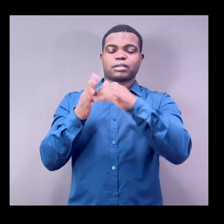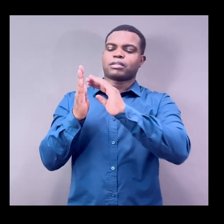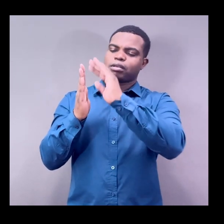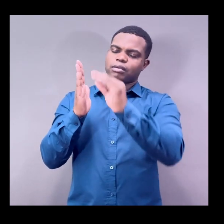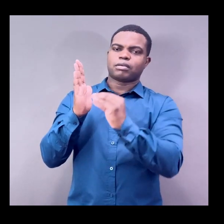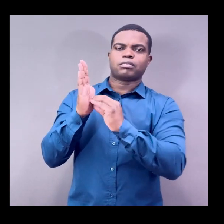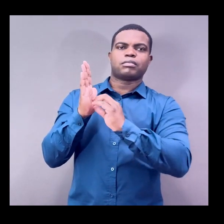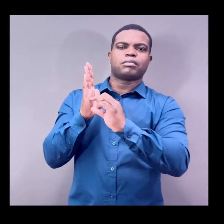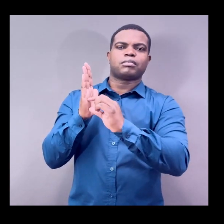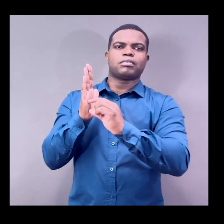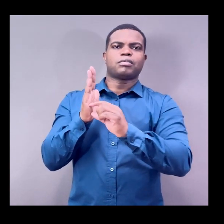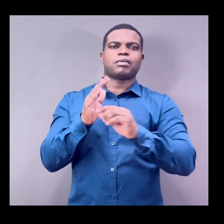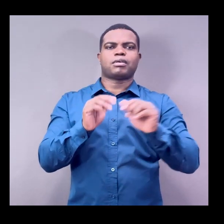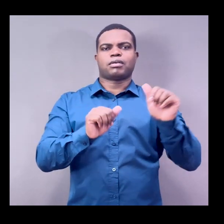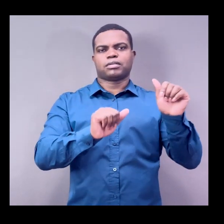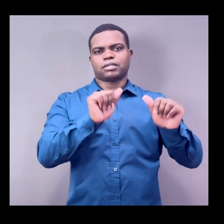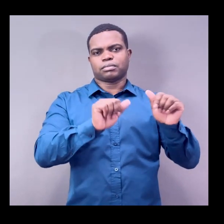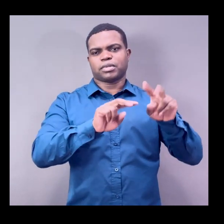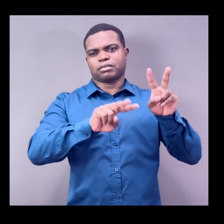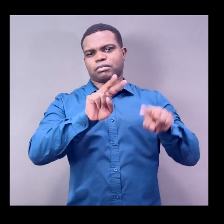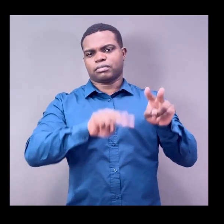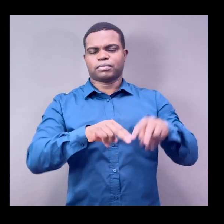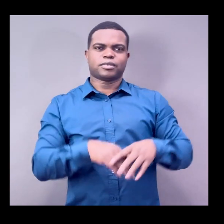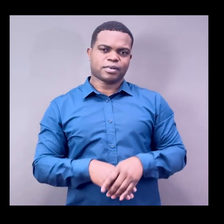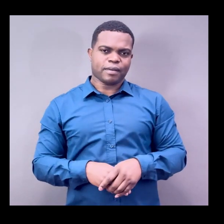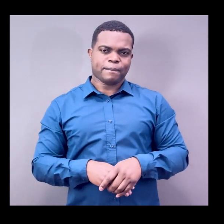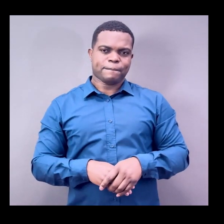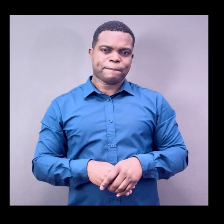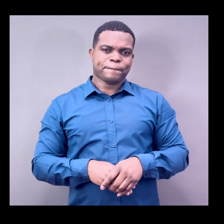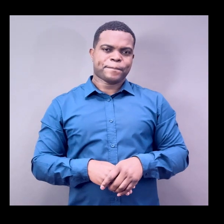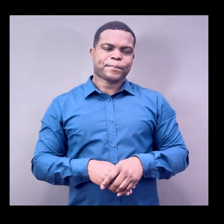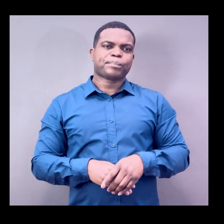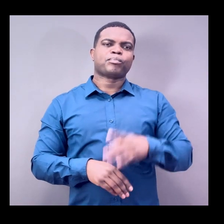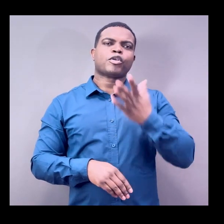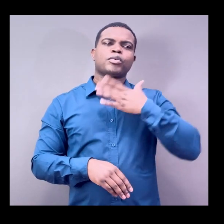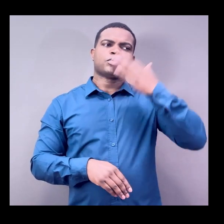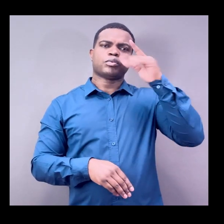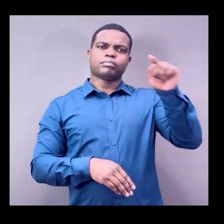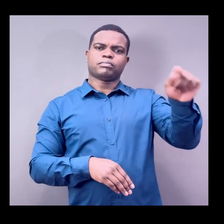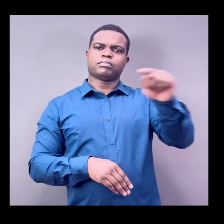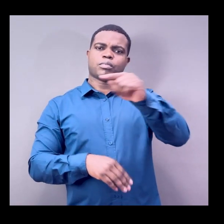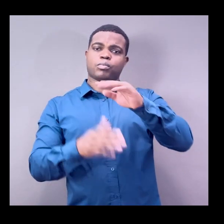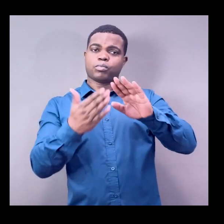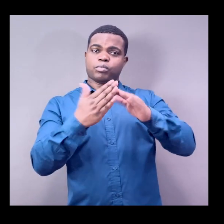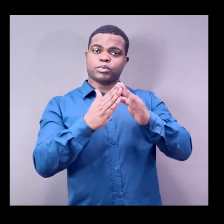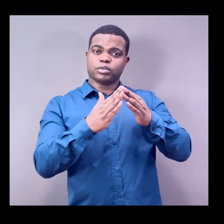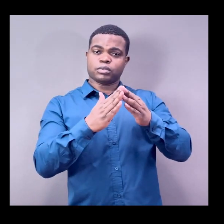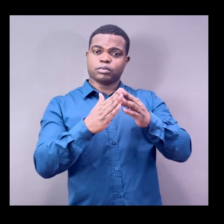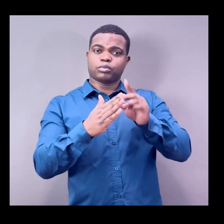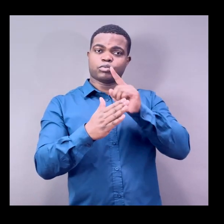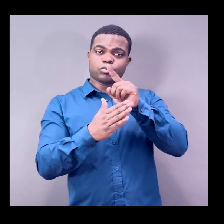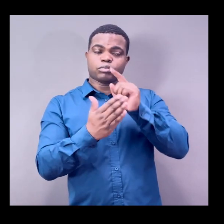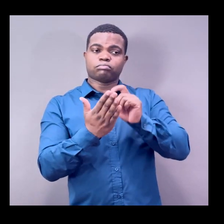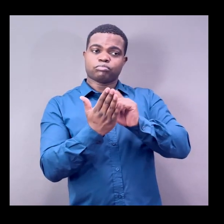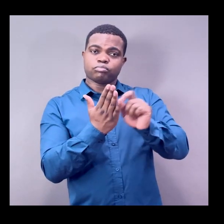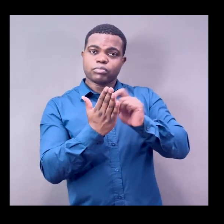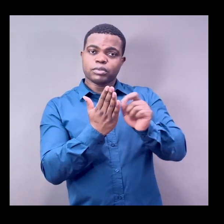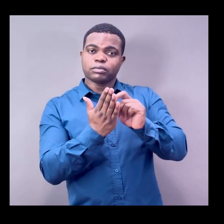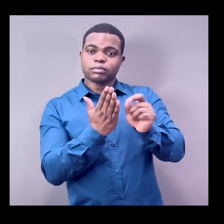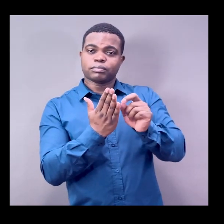So under your need assessments, you are going to be writing on how to identify your